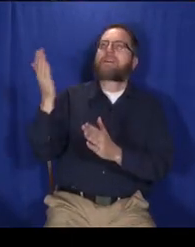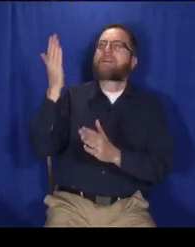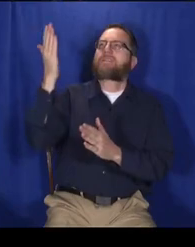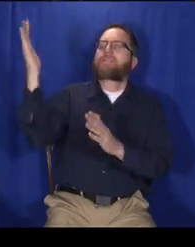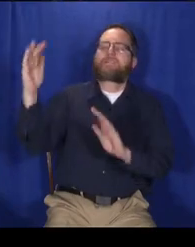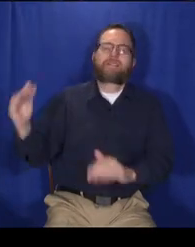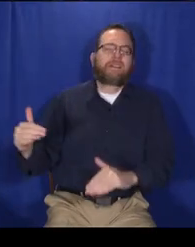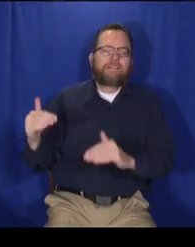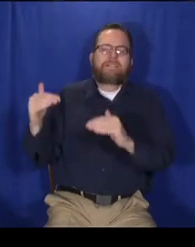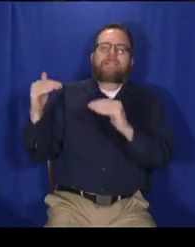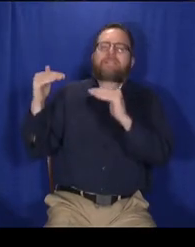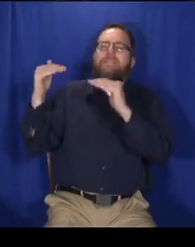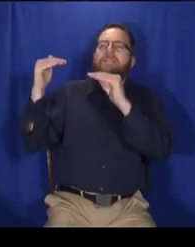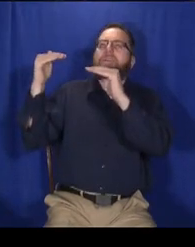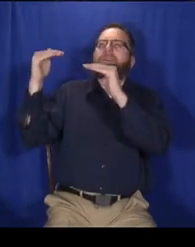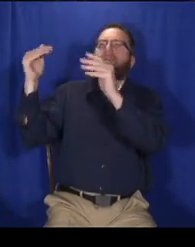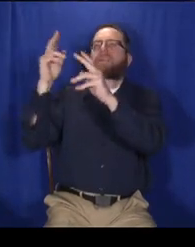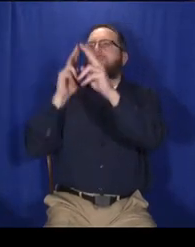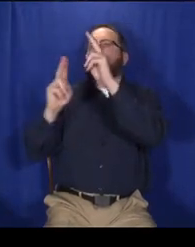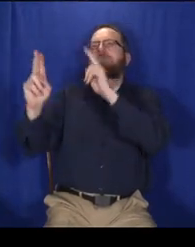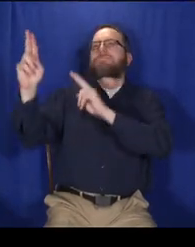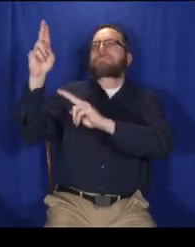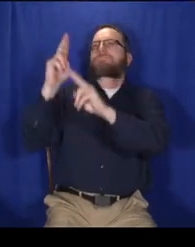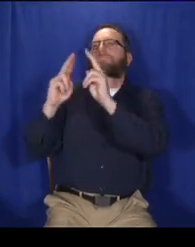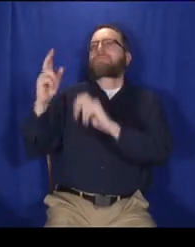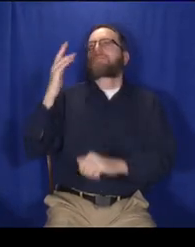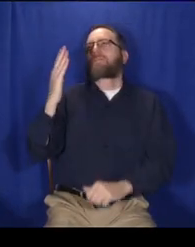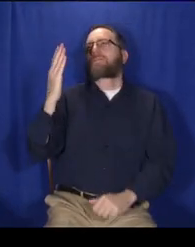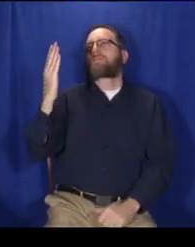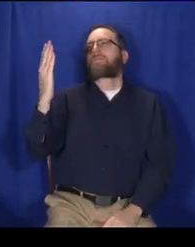high. Can we give it some praise today wherever you are?